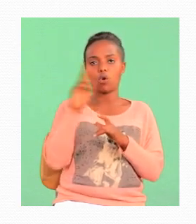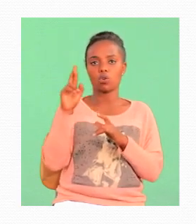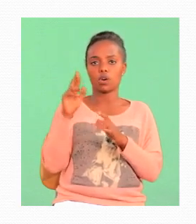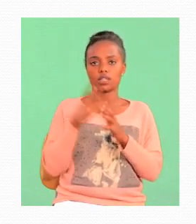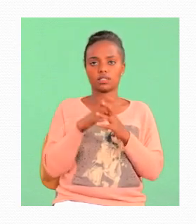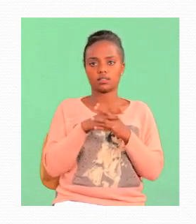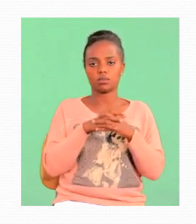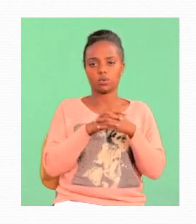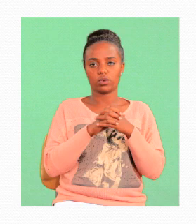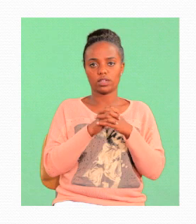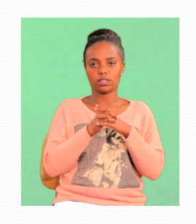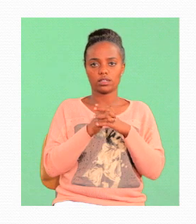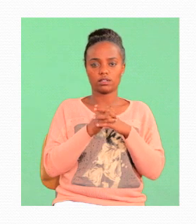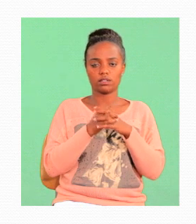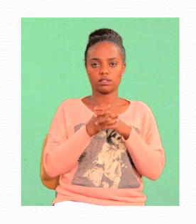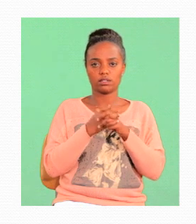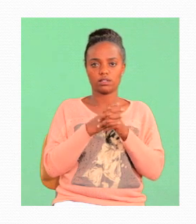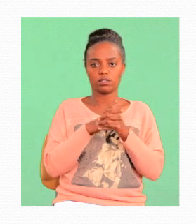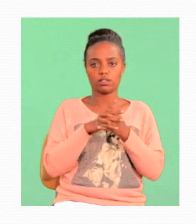correspondence.